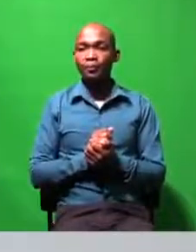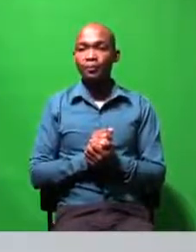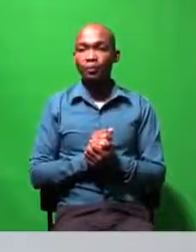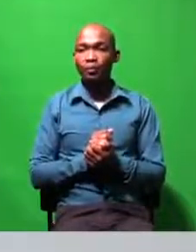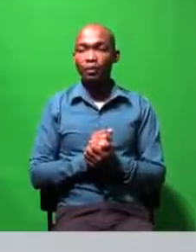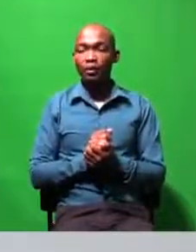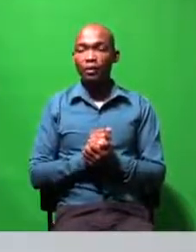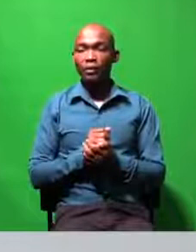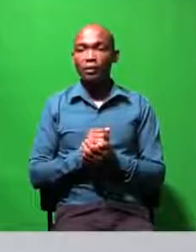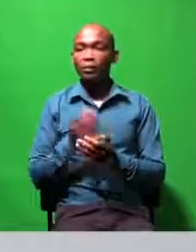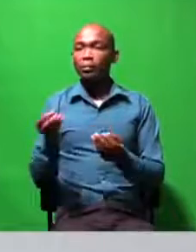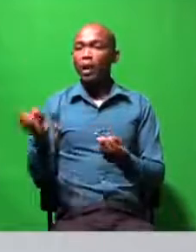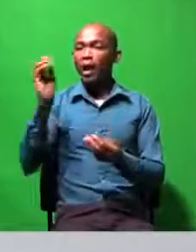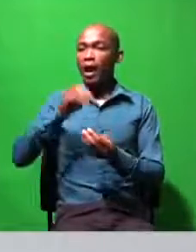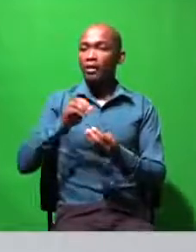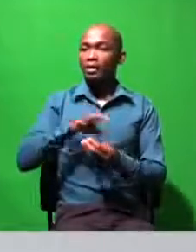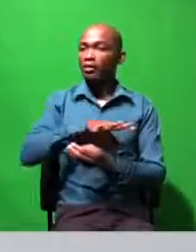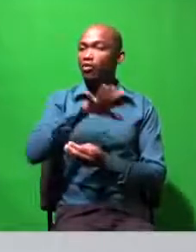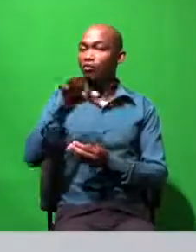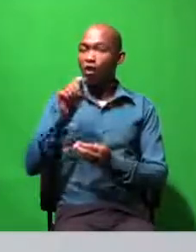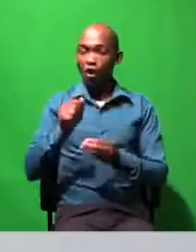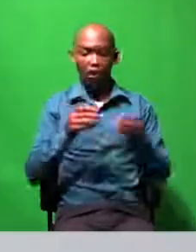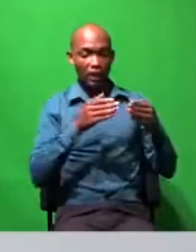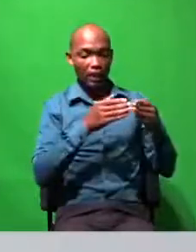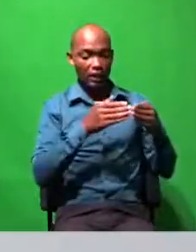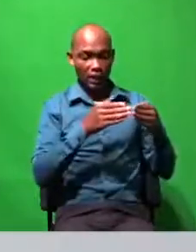by adding all the angles,